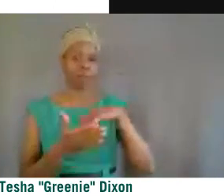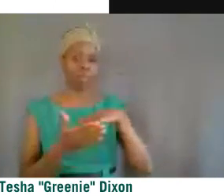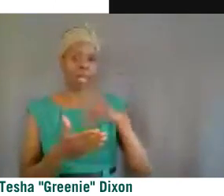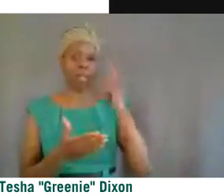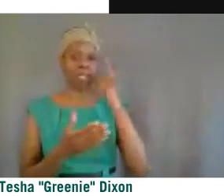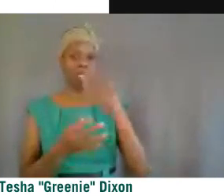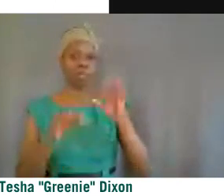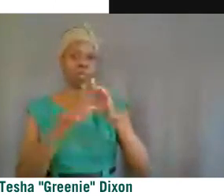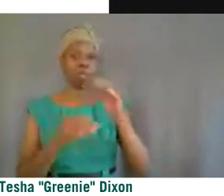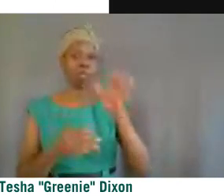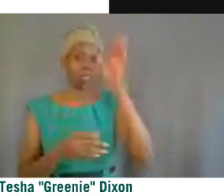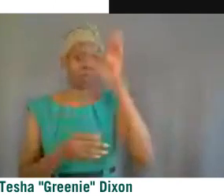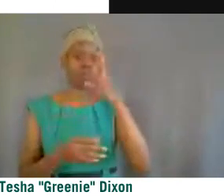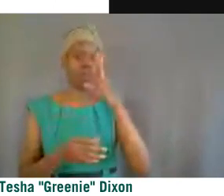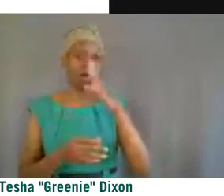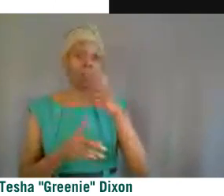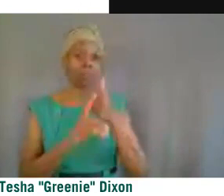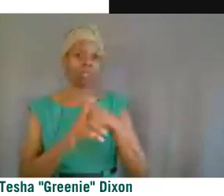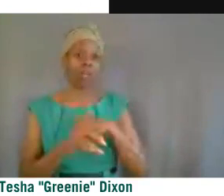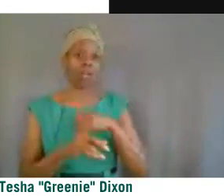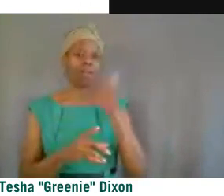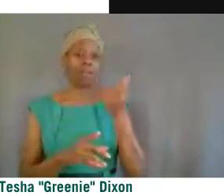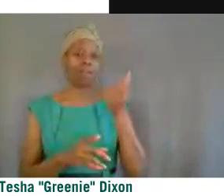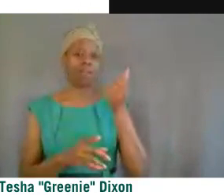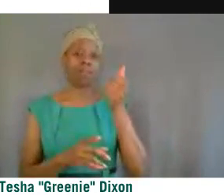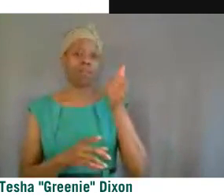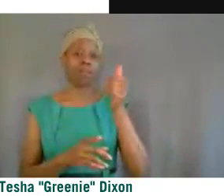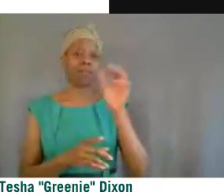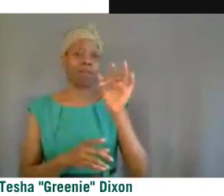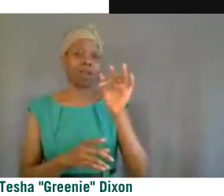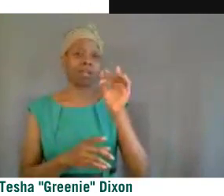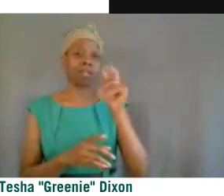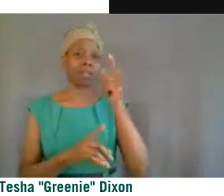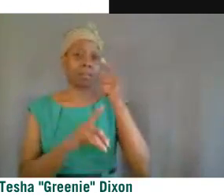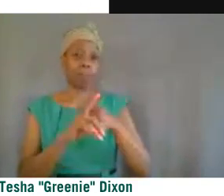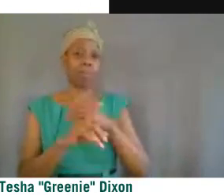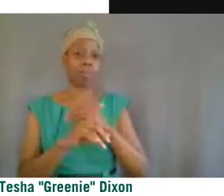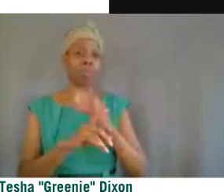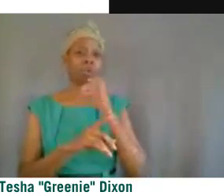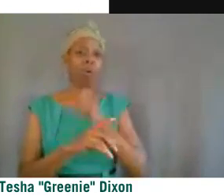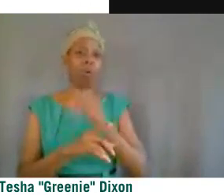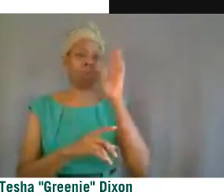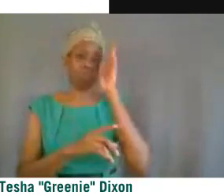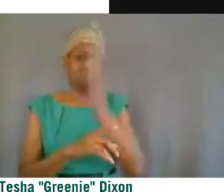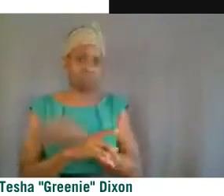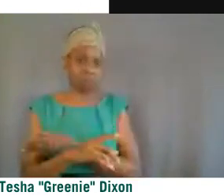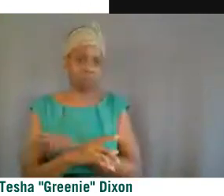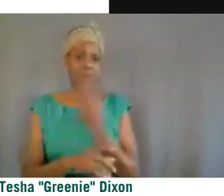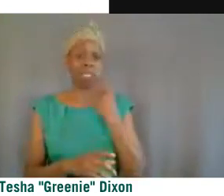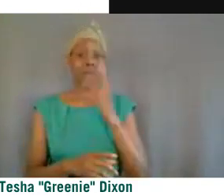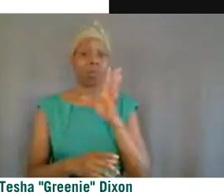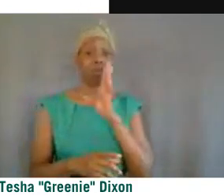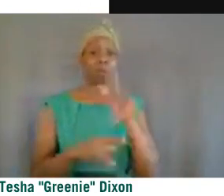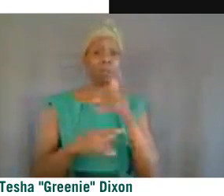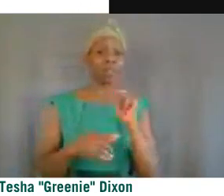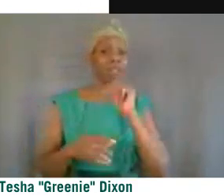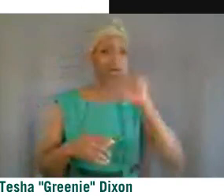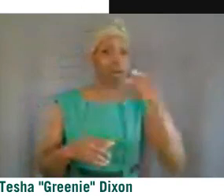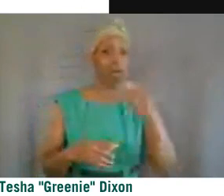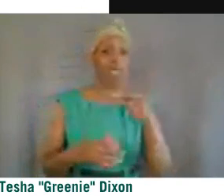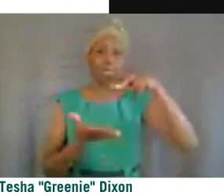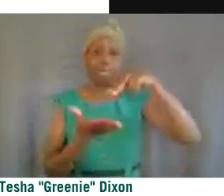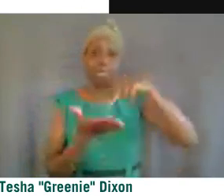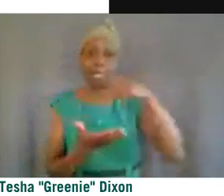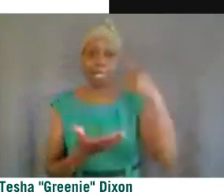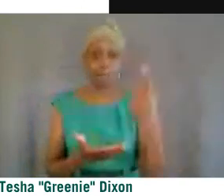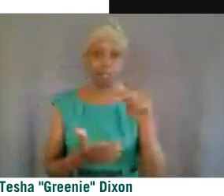And I think when we're sort of talking about those different things, it's not also just standalone. So that sort of particular study that's